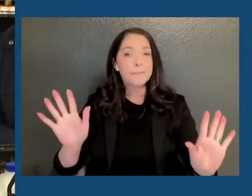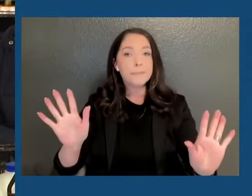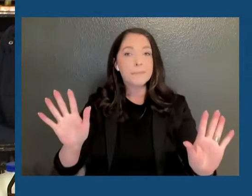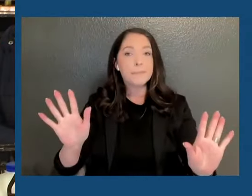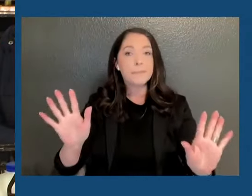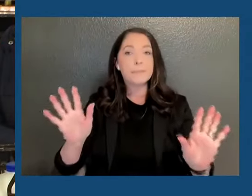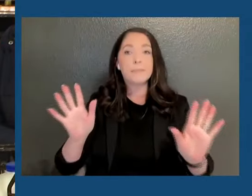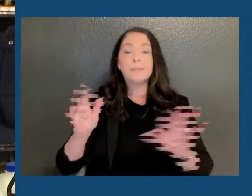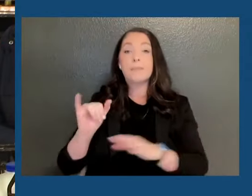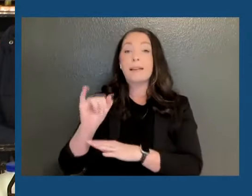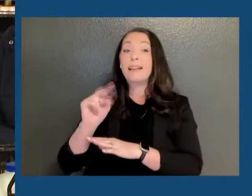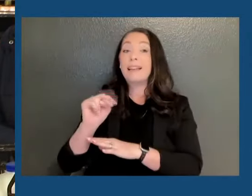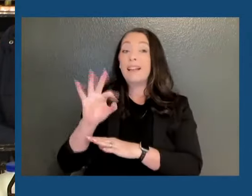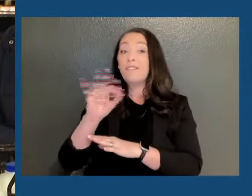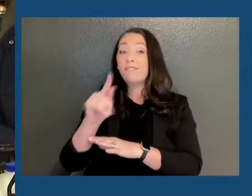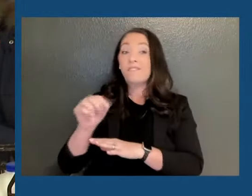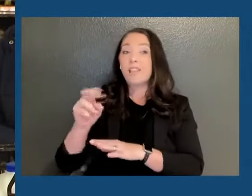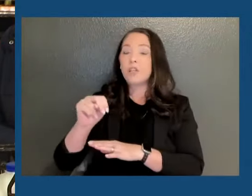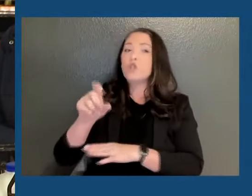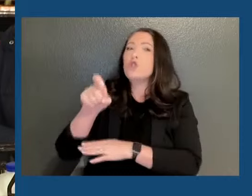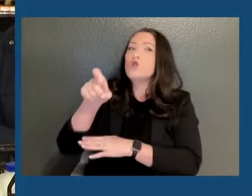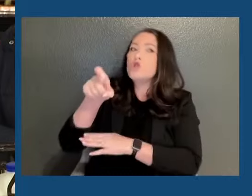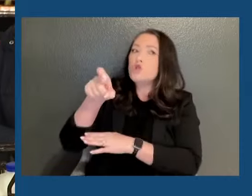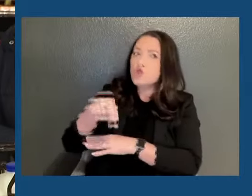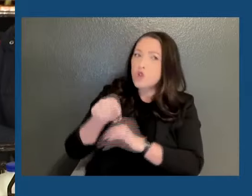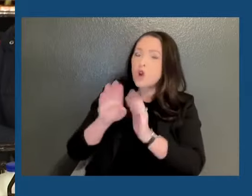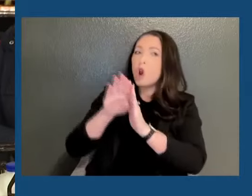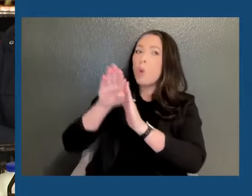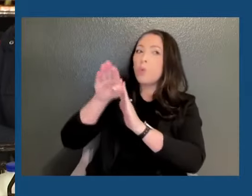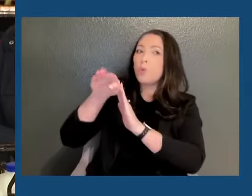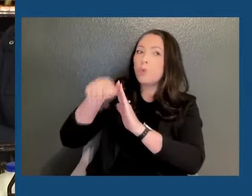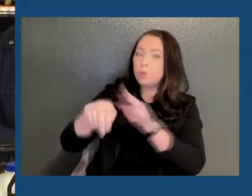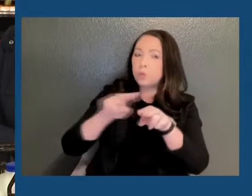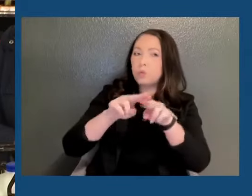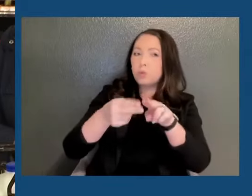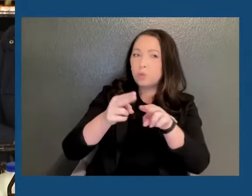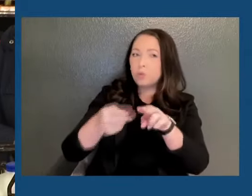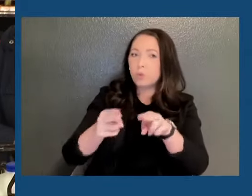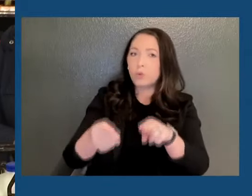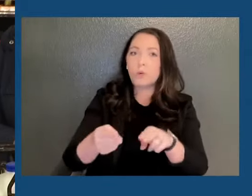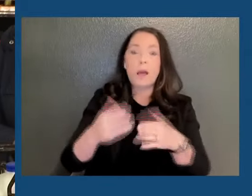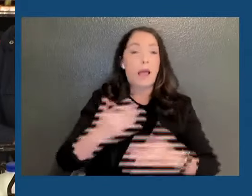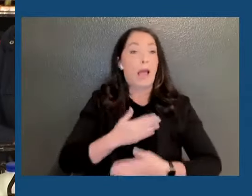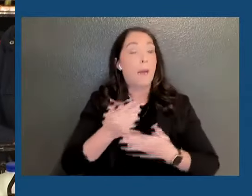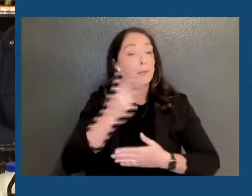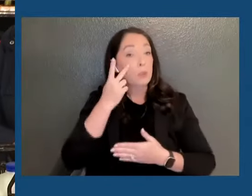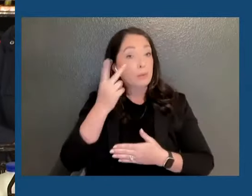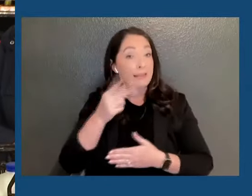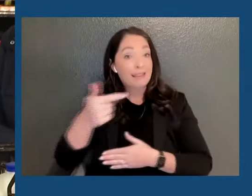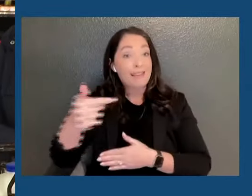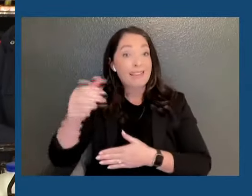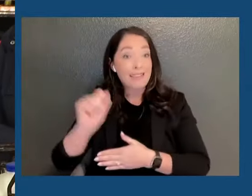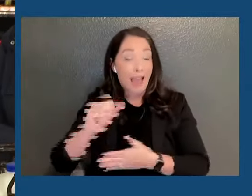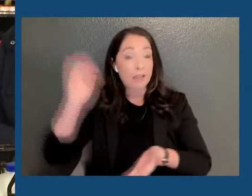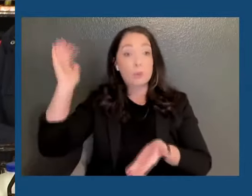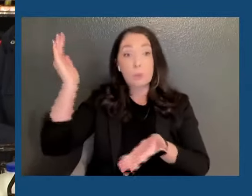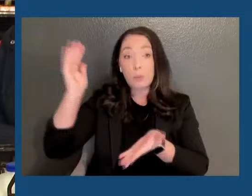Inflation should be trending downward. Glad to see that the price of gasoline in some parts of our state and our country